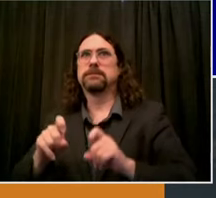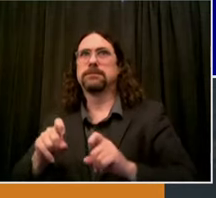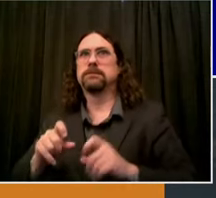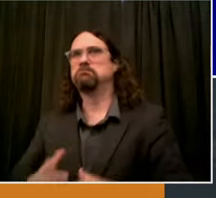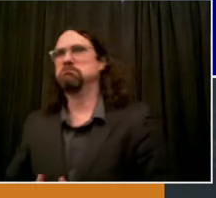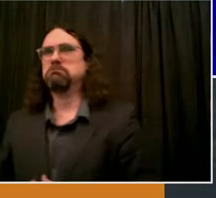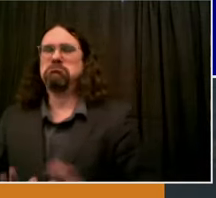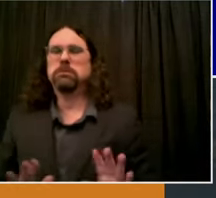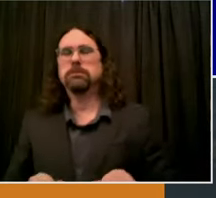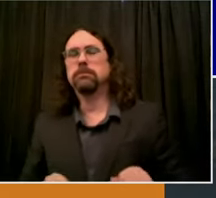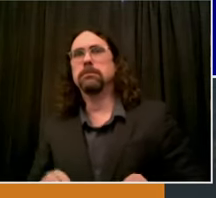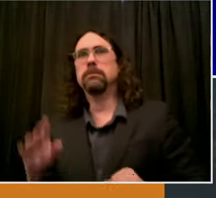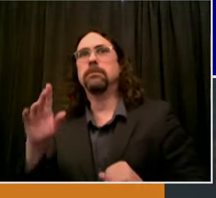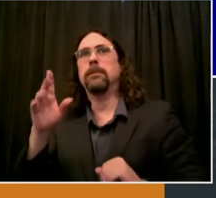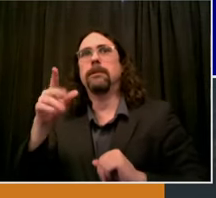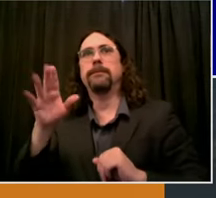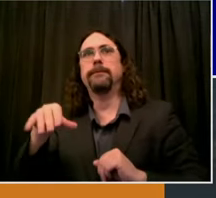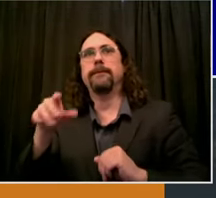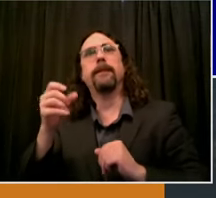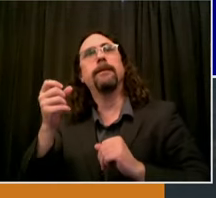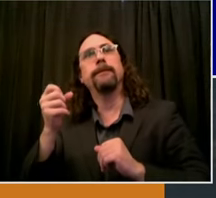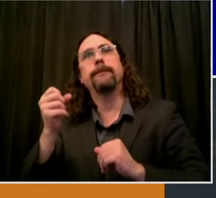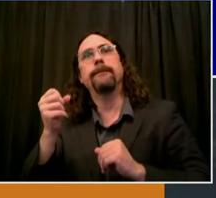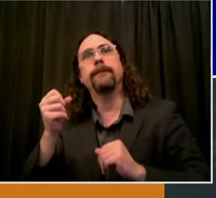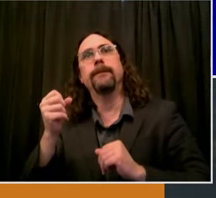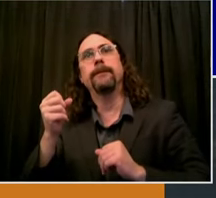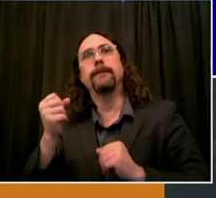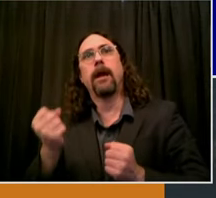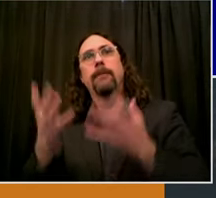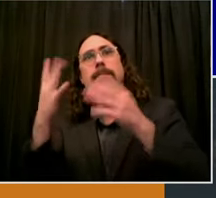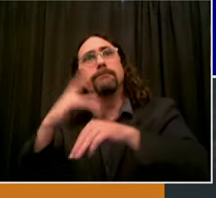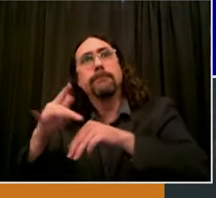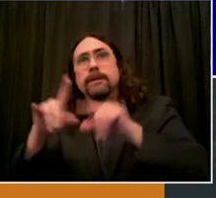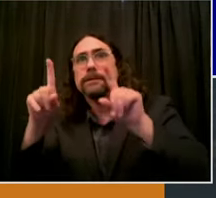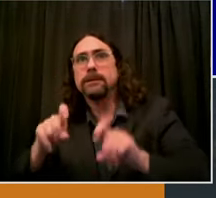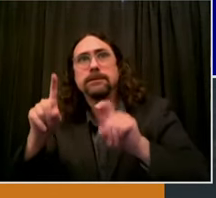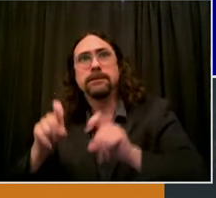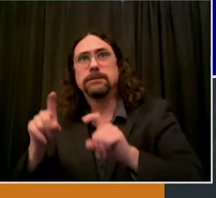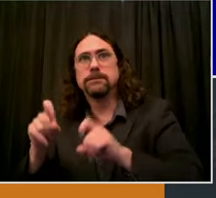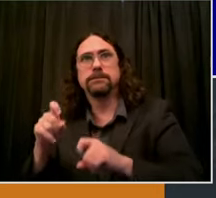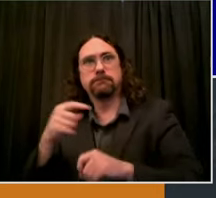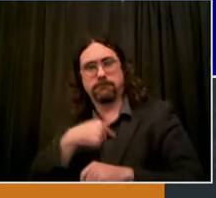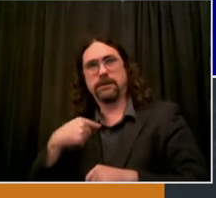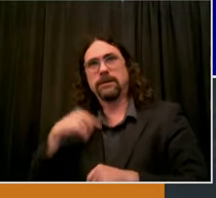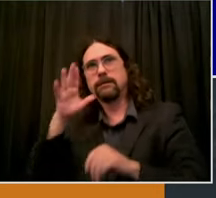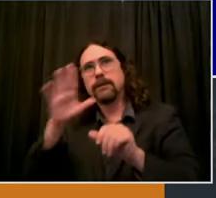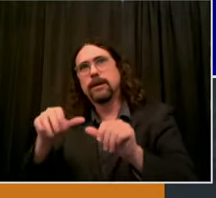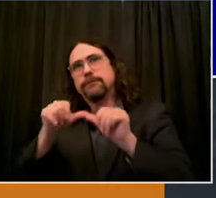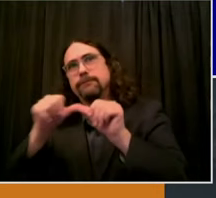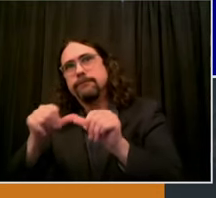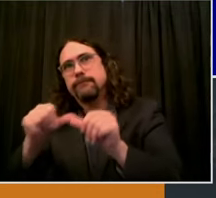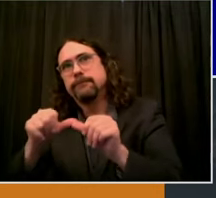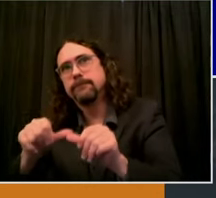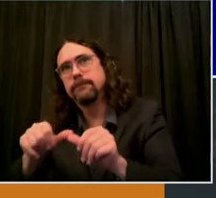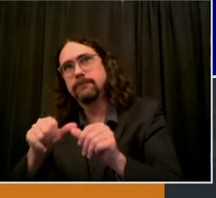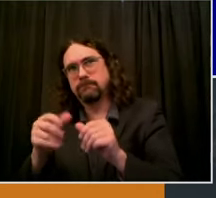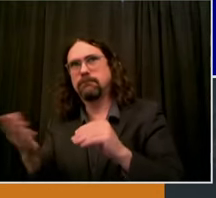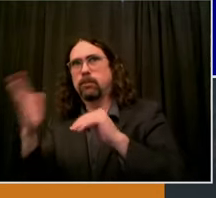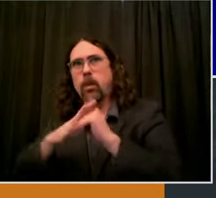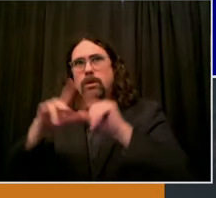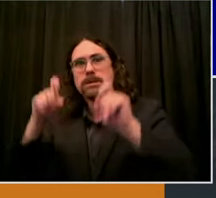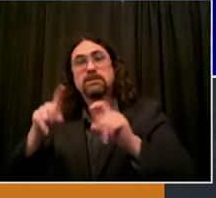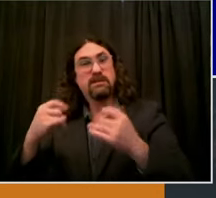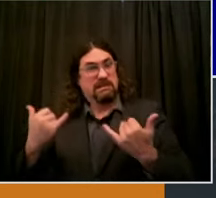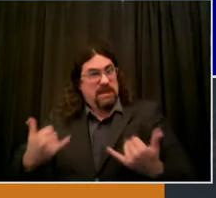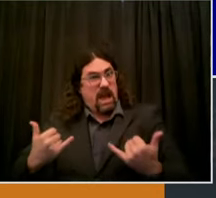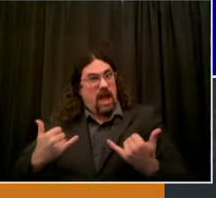imagination, but it's going to keep growing. We're coming up now towards about 30,000 tests per day. I want us to get to 50,000 tests per day soon and